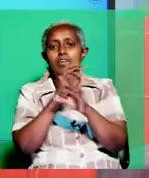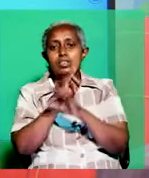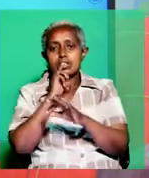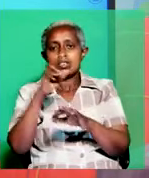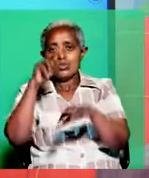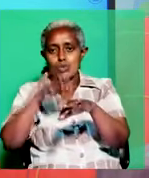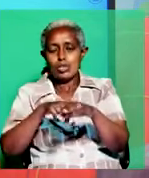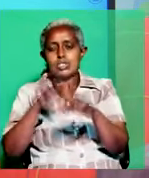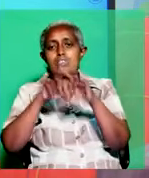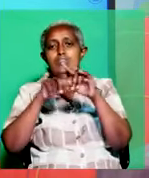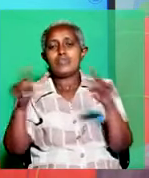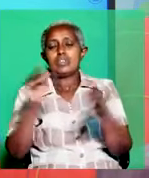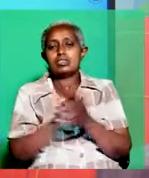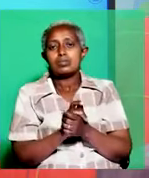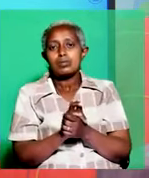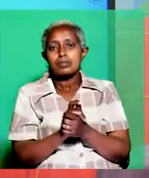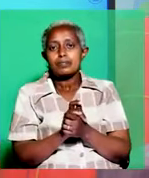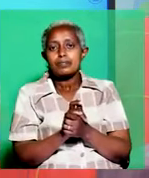differentiable.